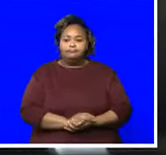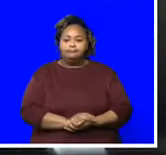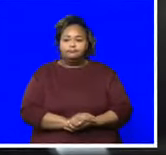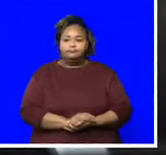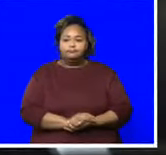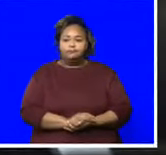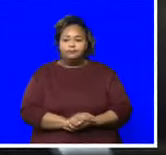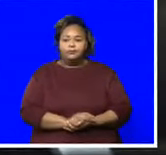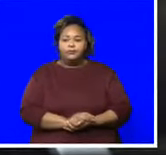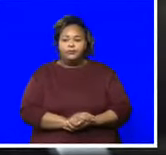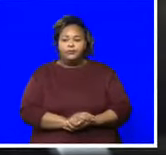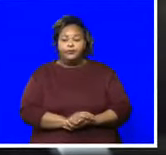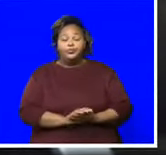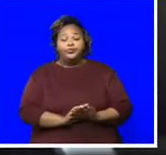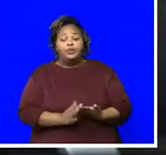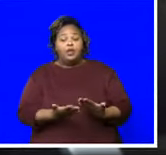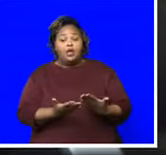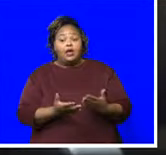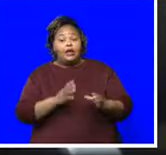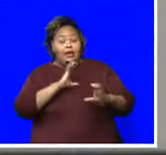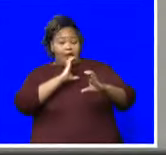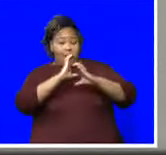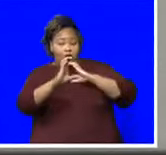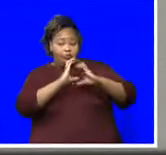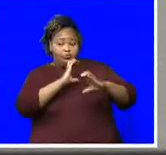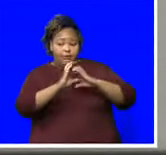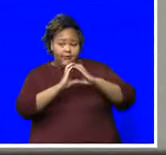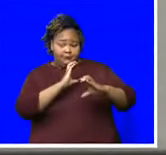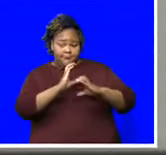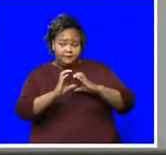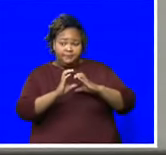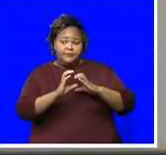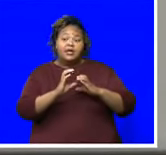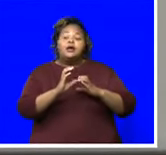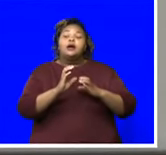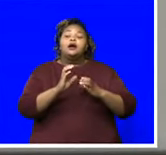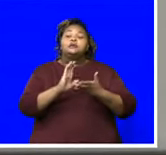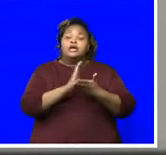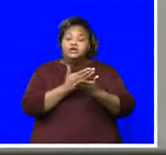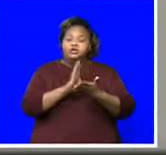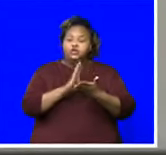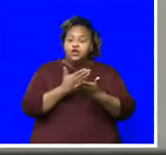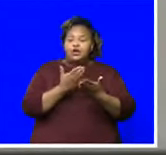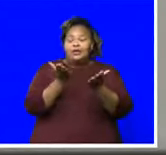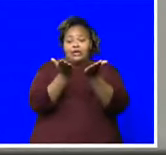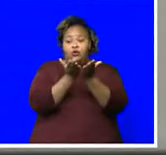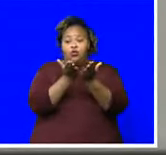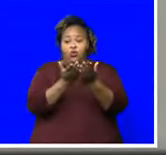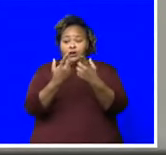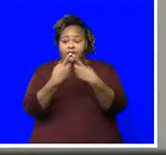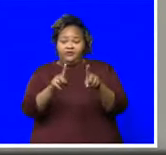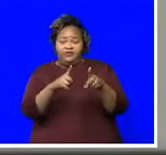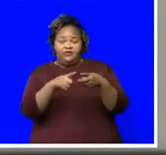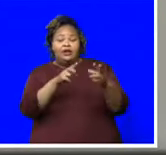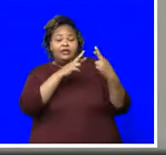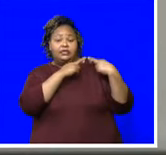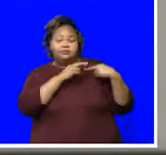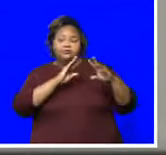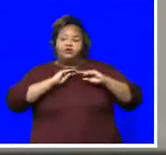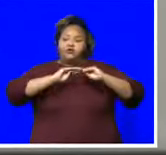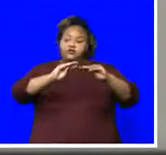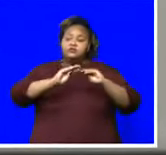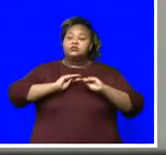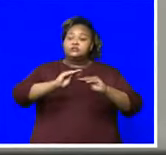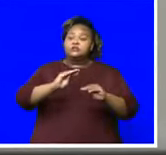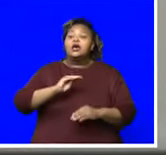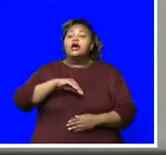This communication was shared with all the schools offering matric in the country within a formal meeting on the 14th